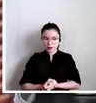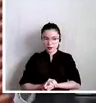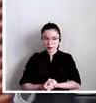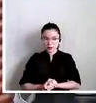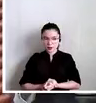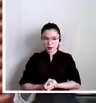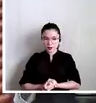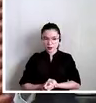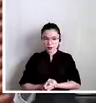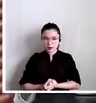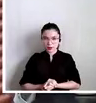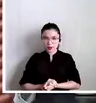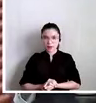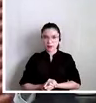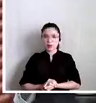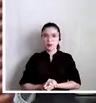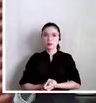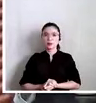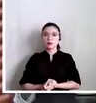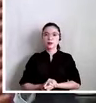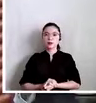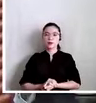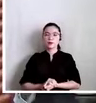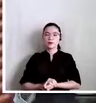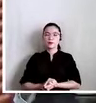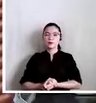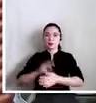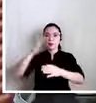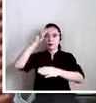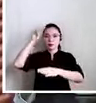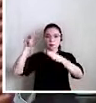The mystery of faith.